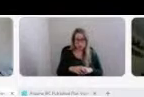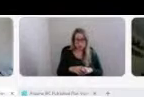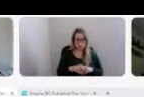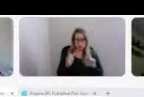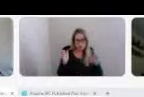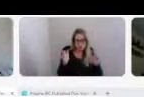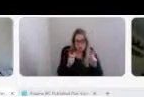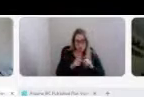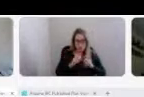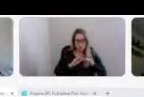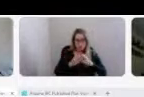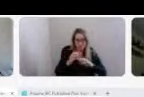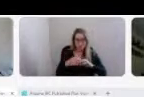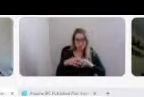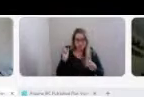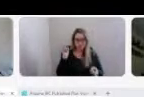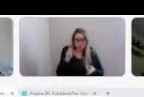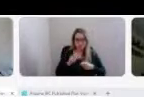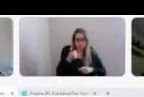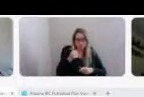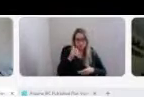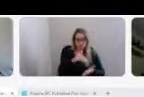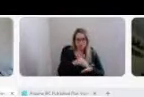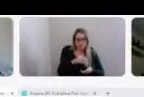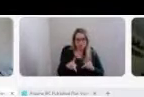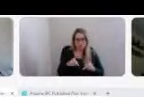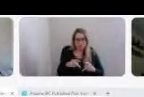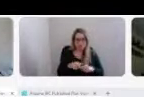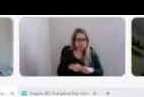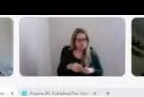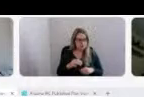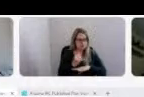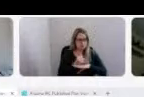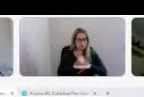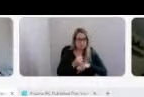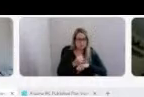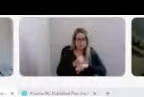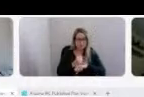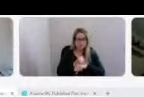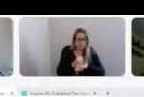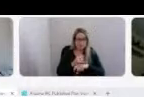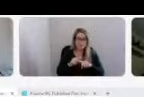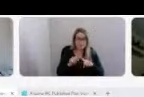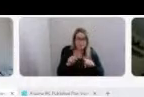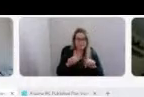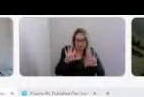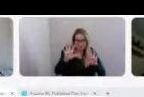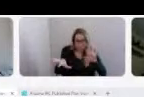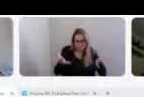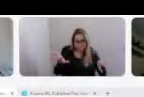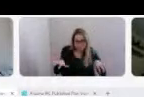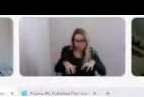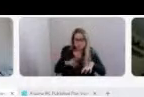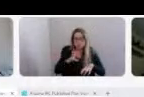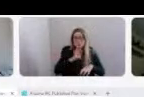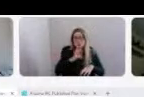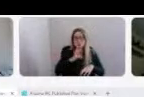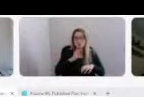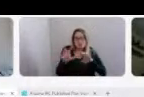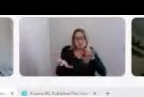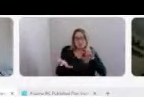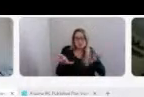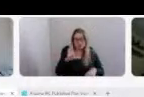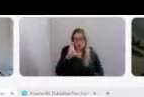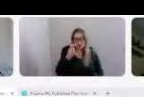town with fewer than 10 000 people it's like an island but instead of being surrounded by water we're surrounded by coconino